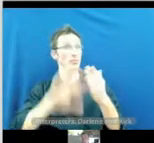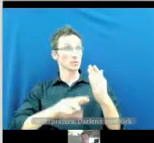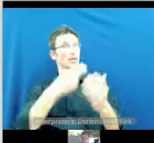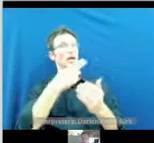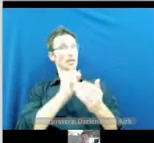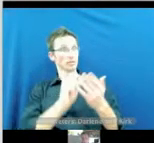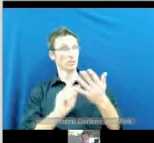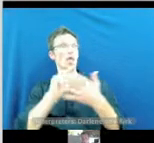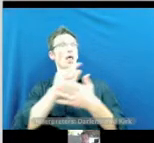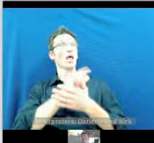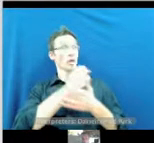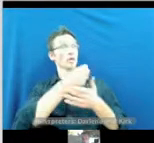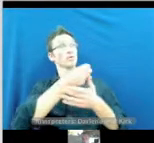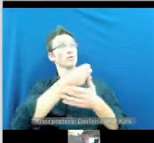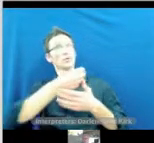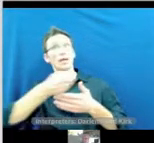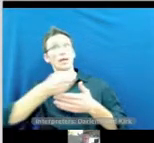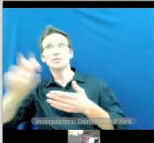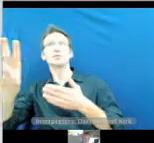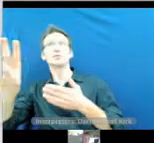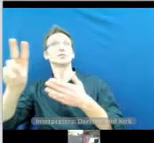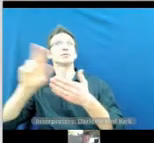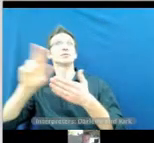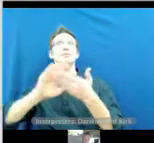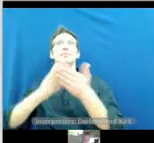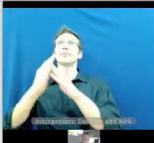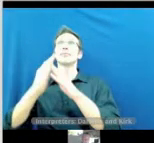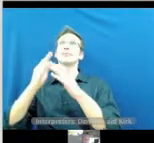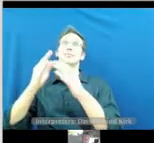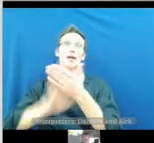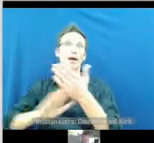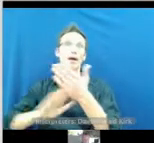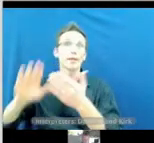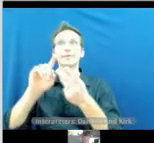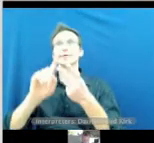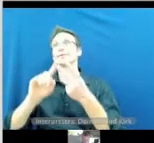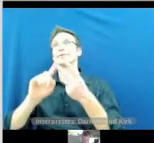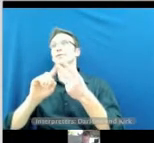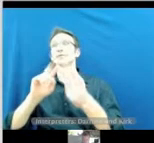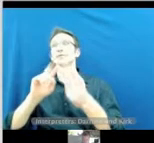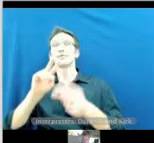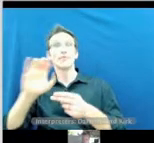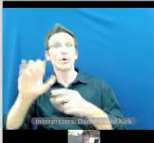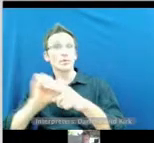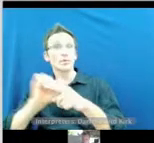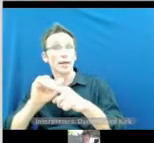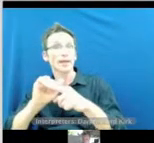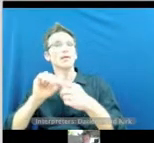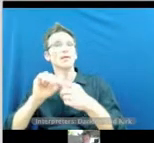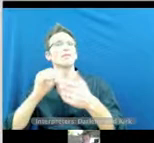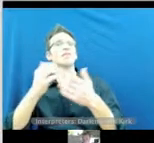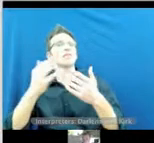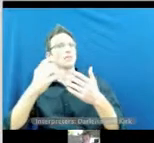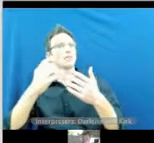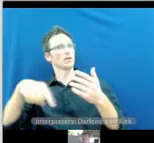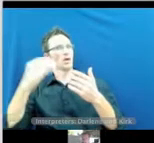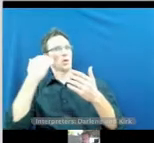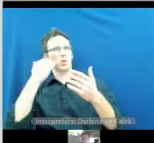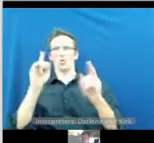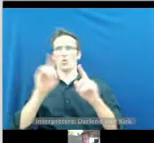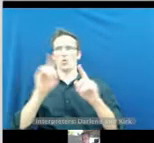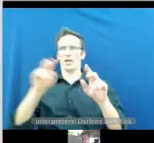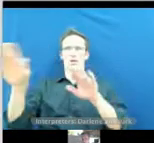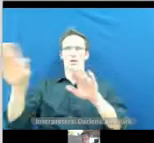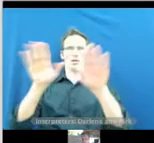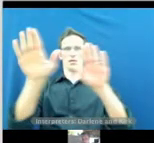Are they going on to an educational environment or more of a vocational environment? And so they can definitely steer you in the right direction to